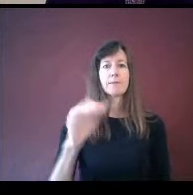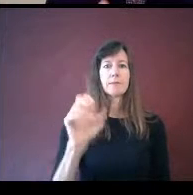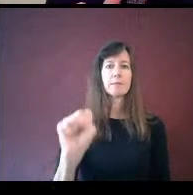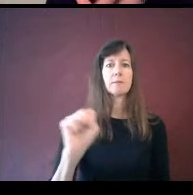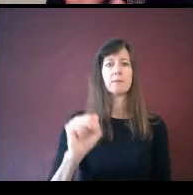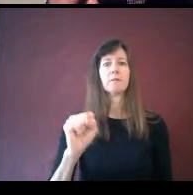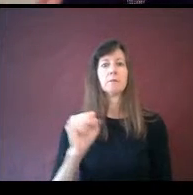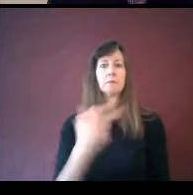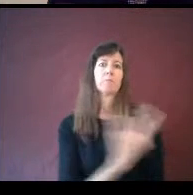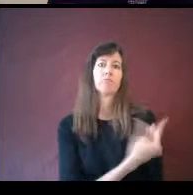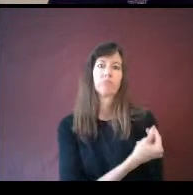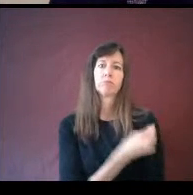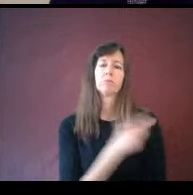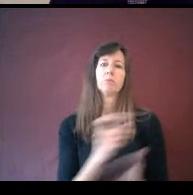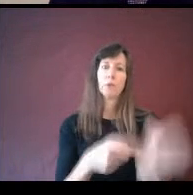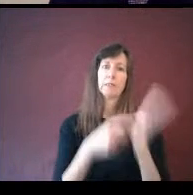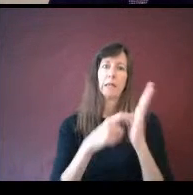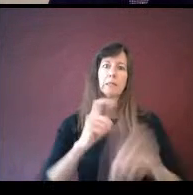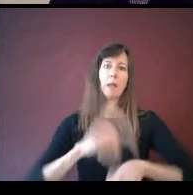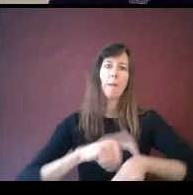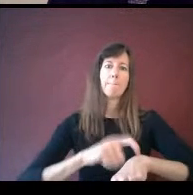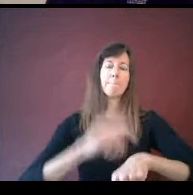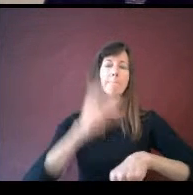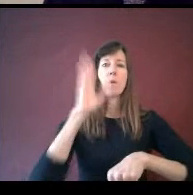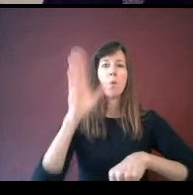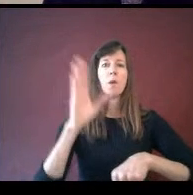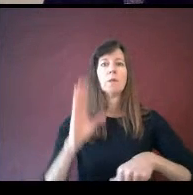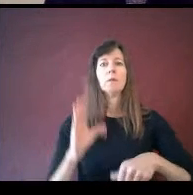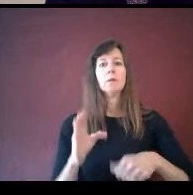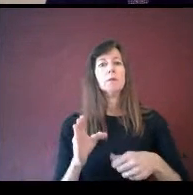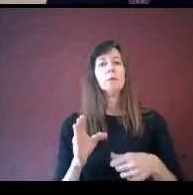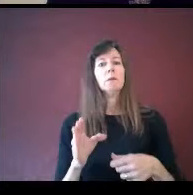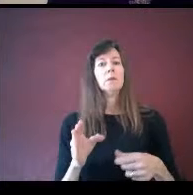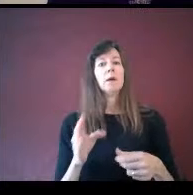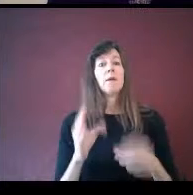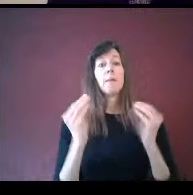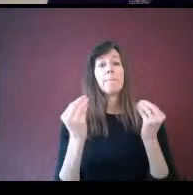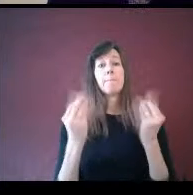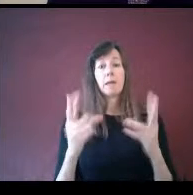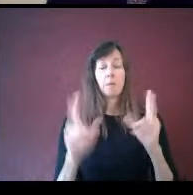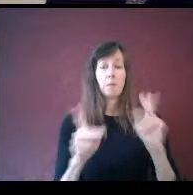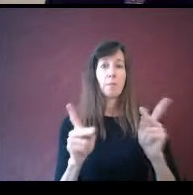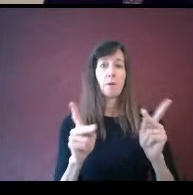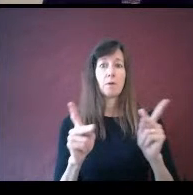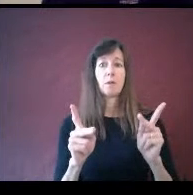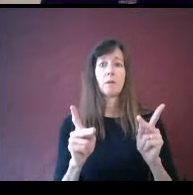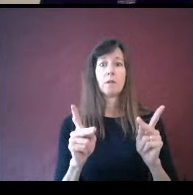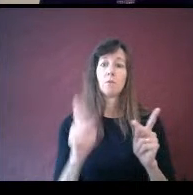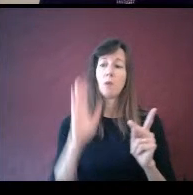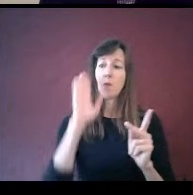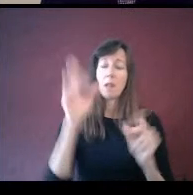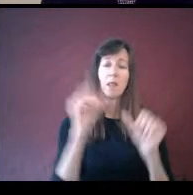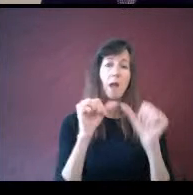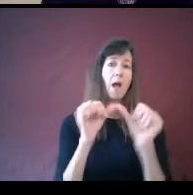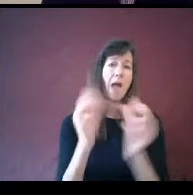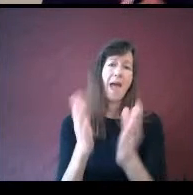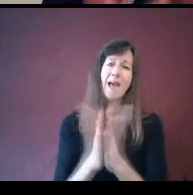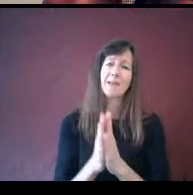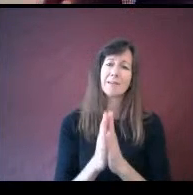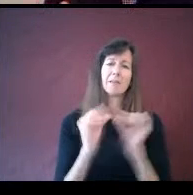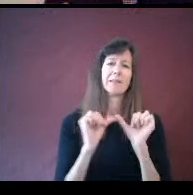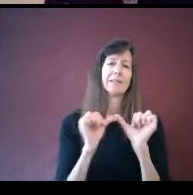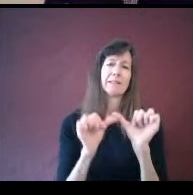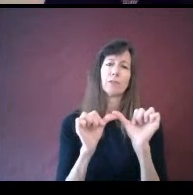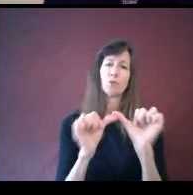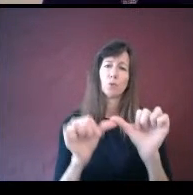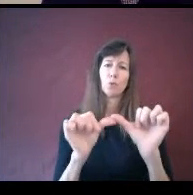be asking everyone else to continue to and them to continue to follow mask guidelines and other guidelines until we can get